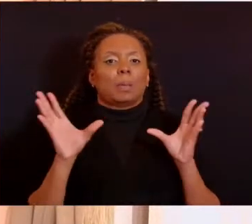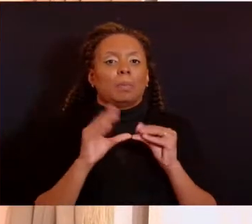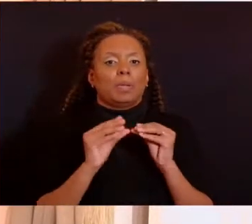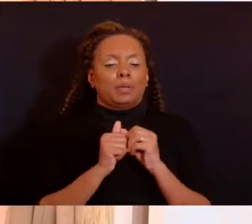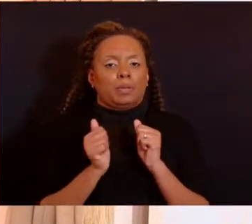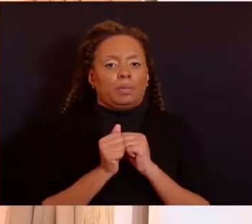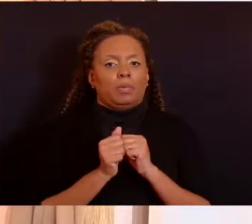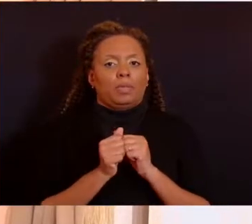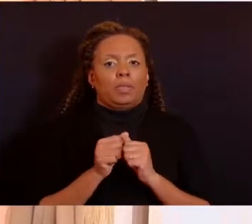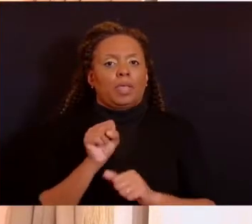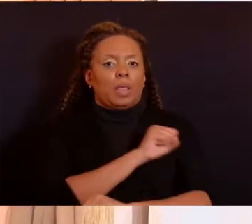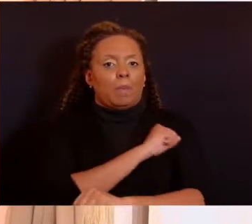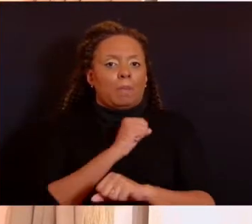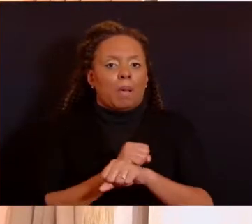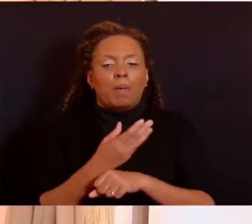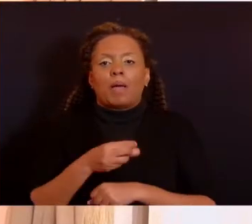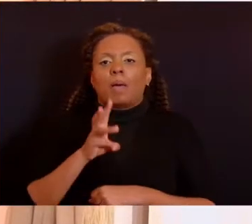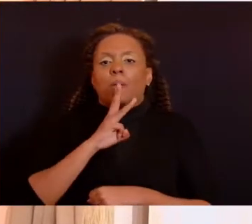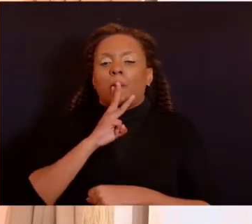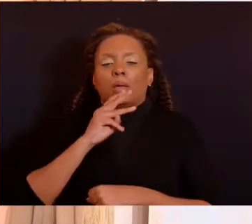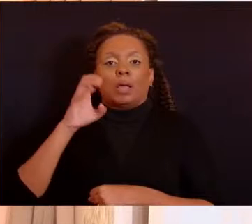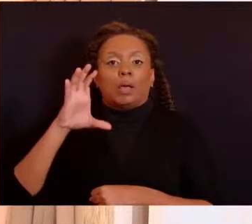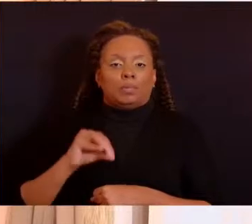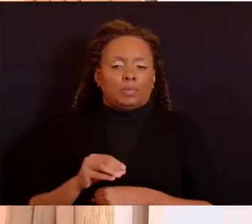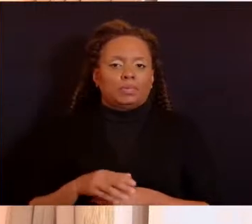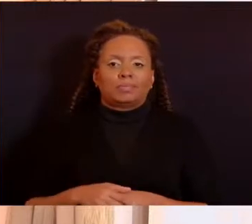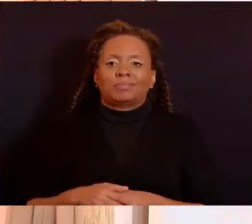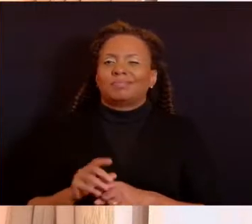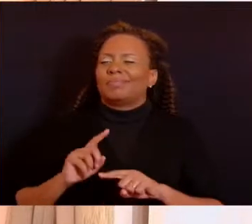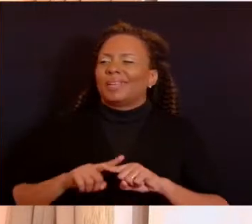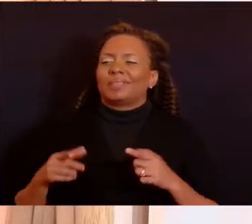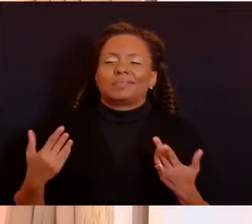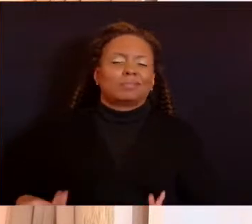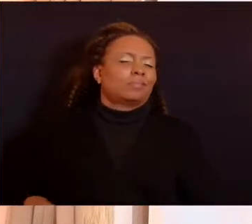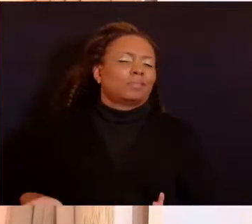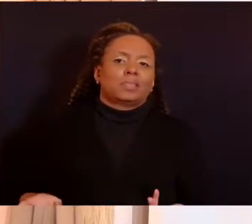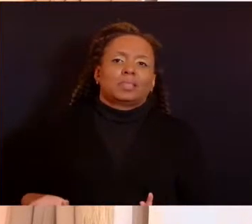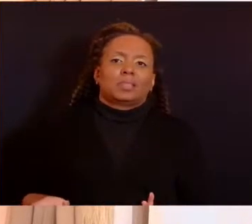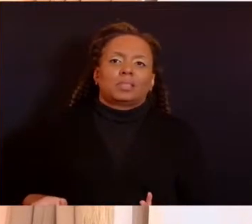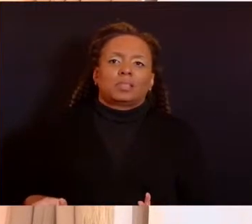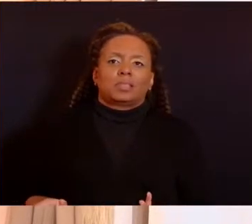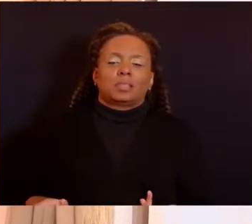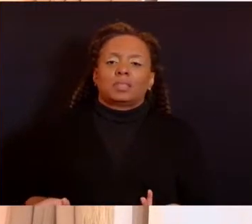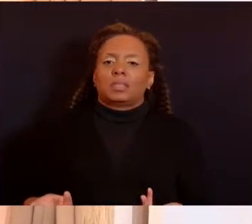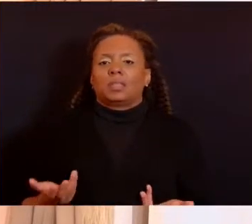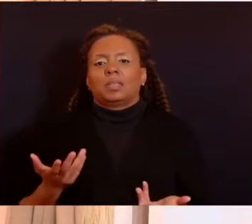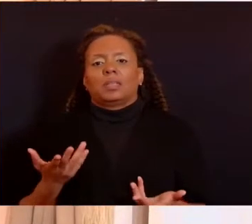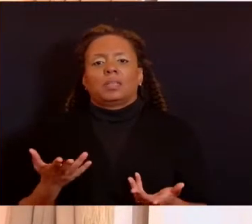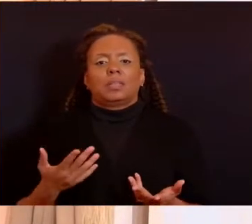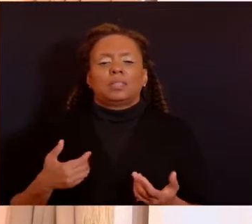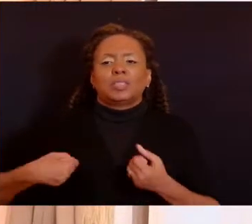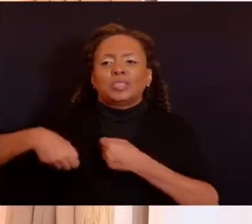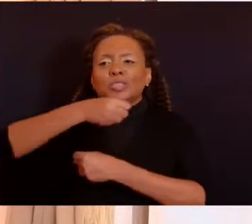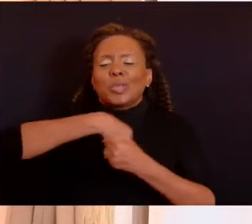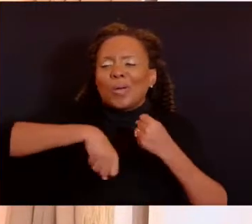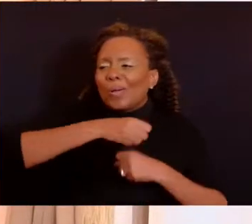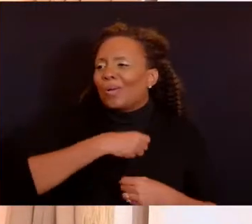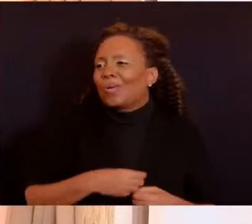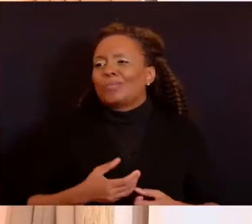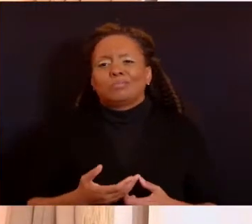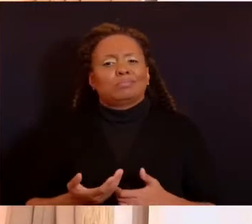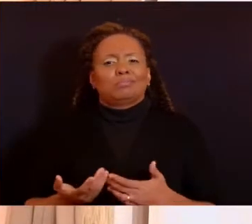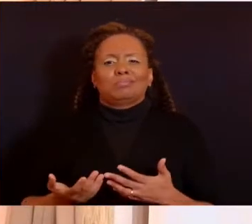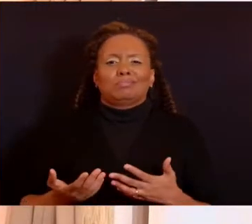and ensuring that we can protect, but with the best will in the world. Name me a storm or a hurricane that don't take out utilities. I was in Gilbert in